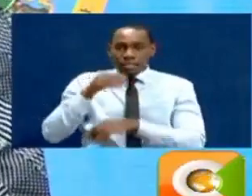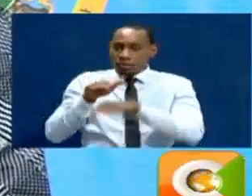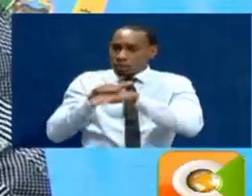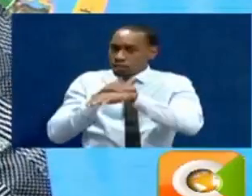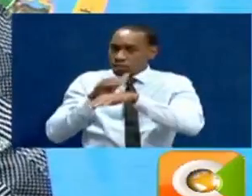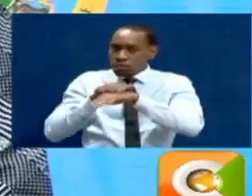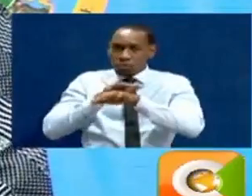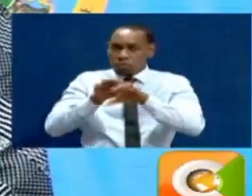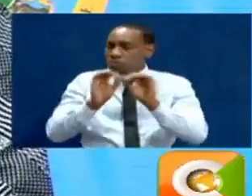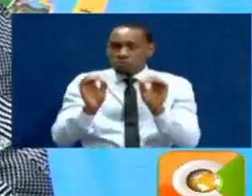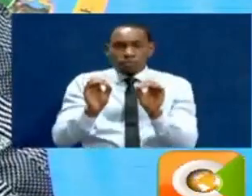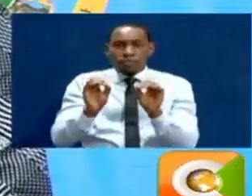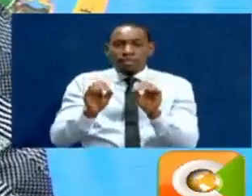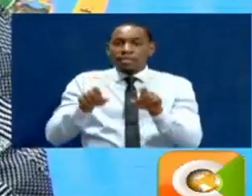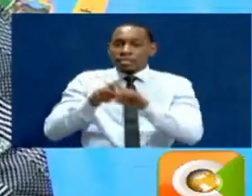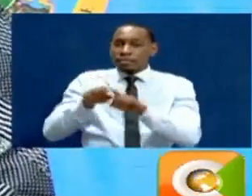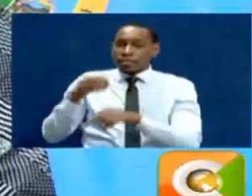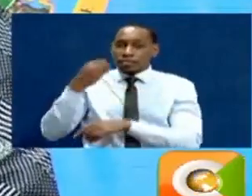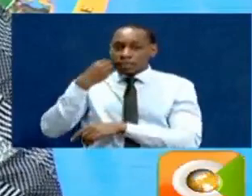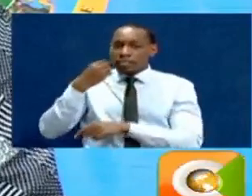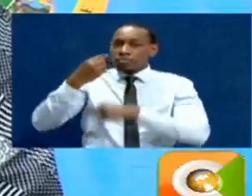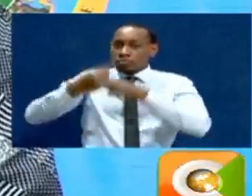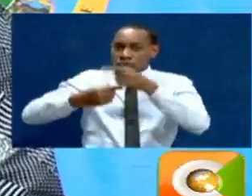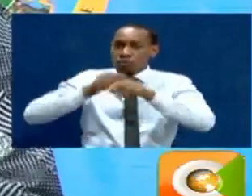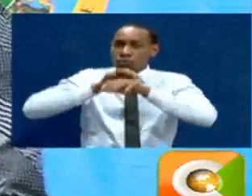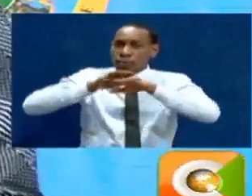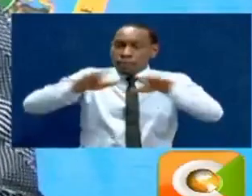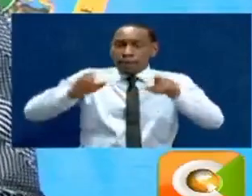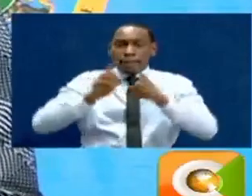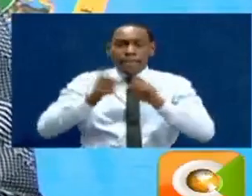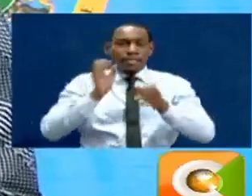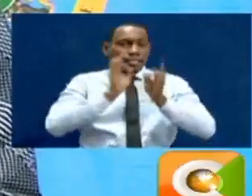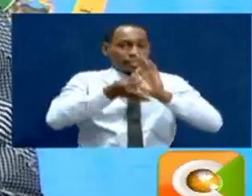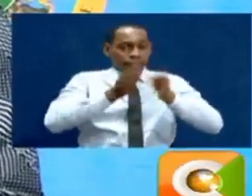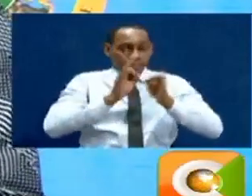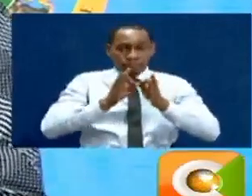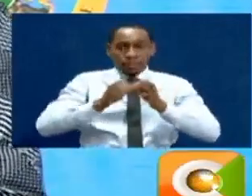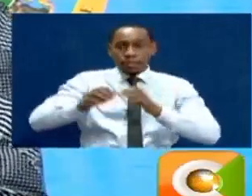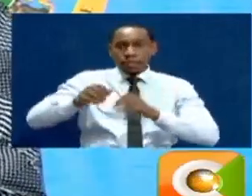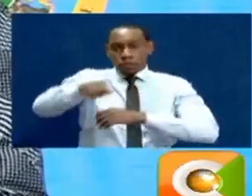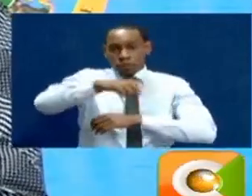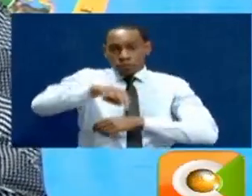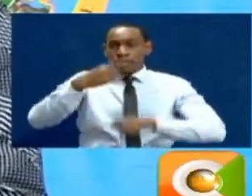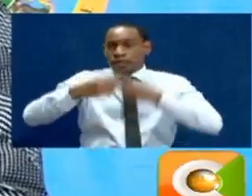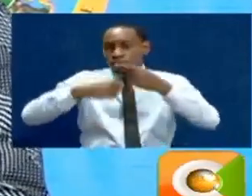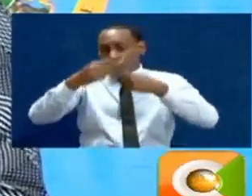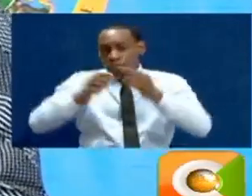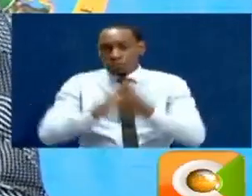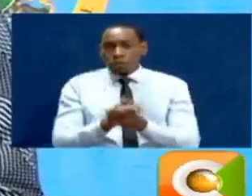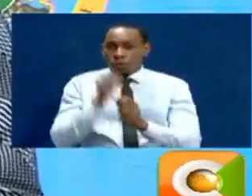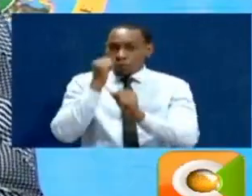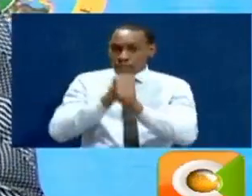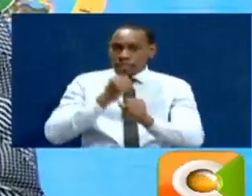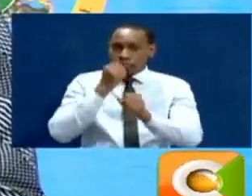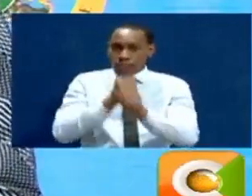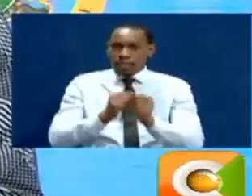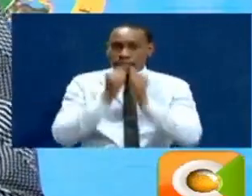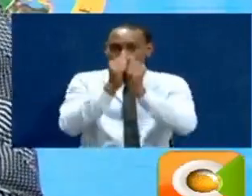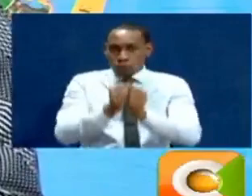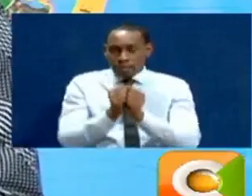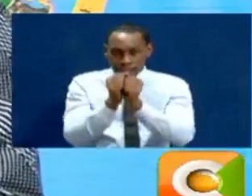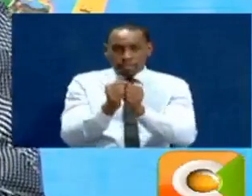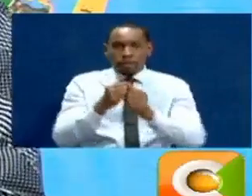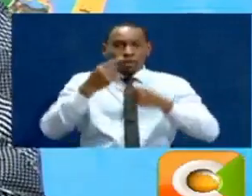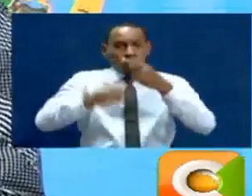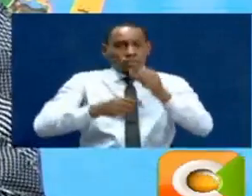slowing. The disease is continuing. But if we continue to cooperate, if we continue